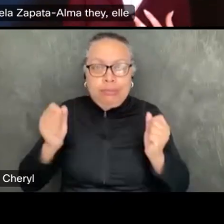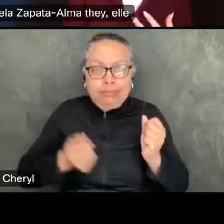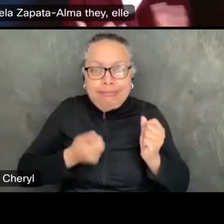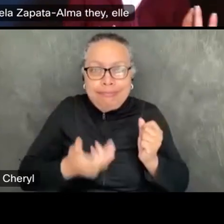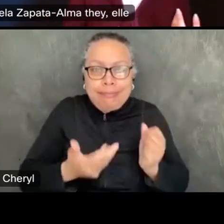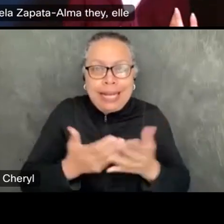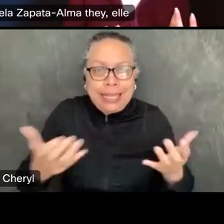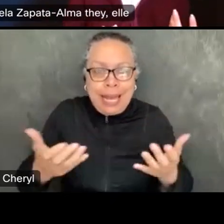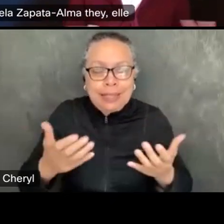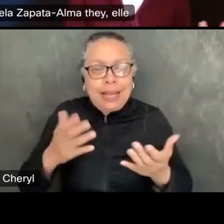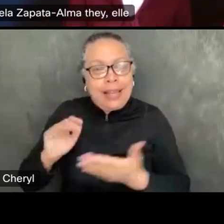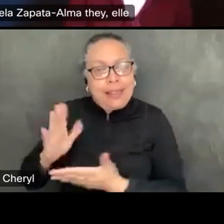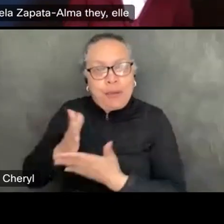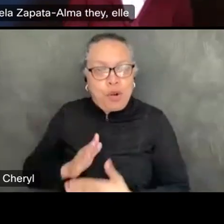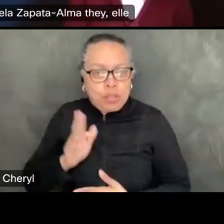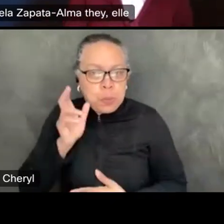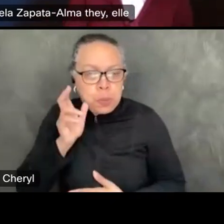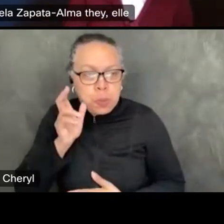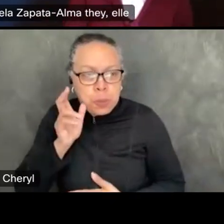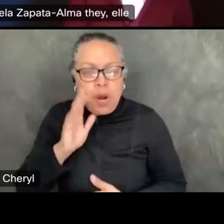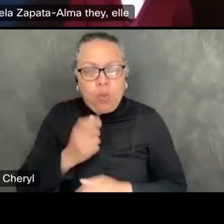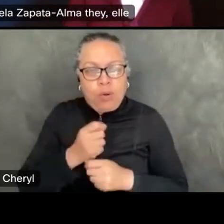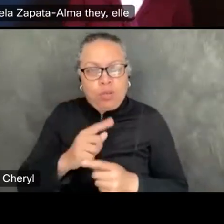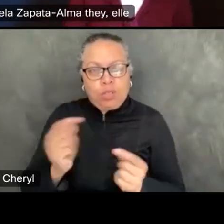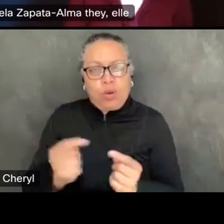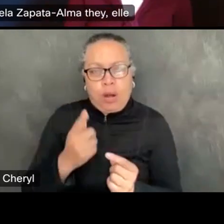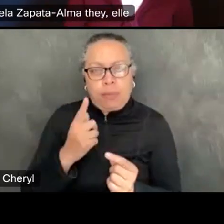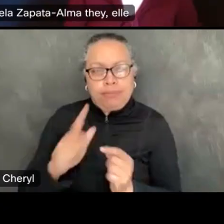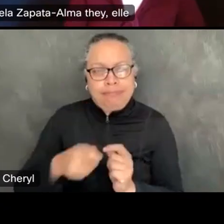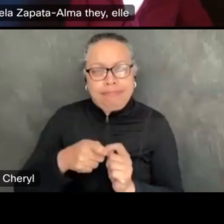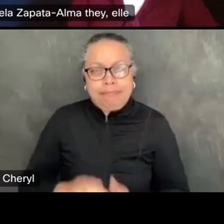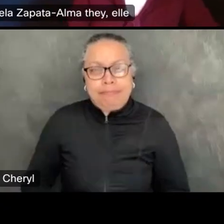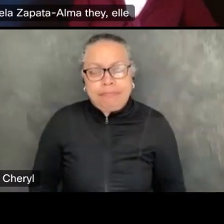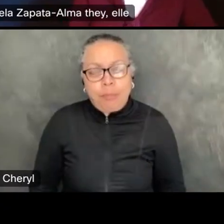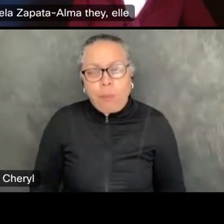abusive partner may harm them for sharing.